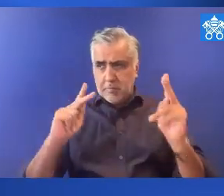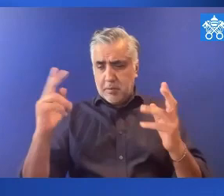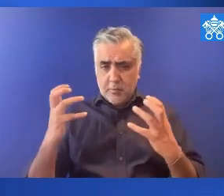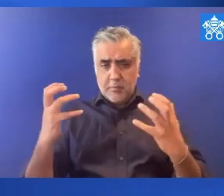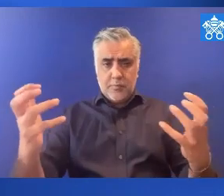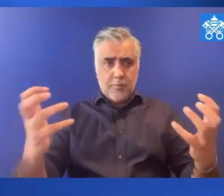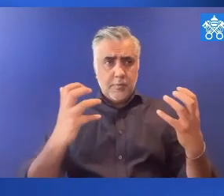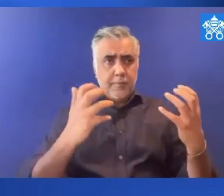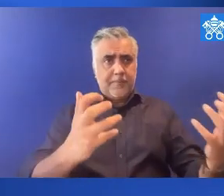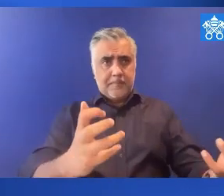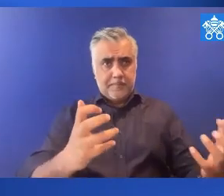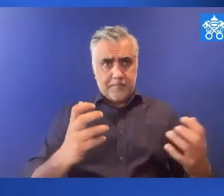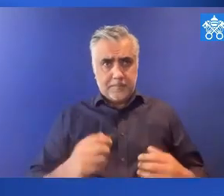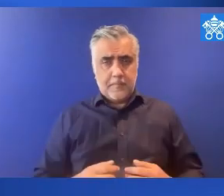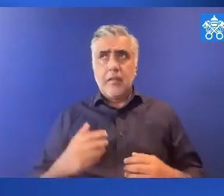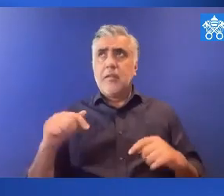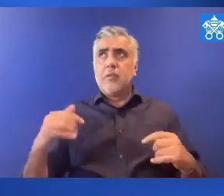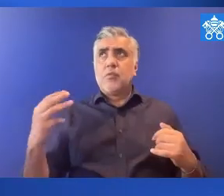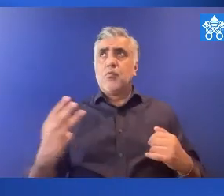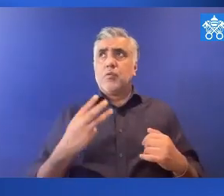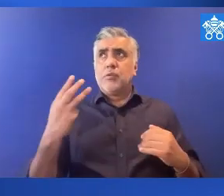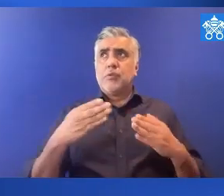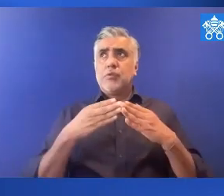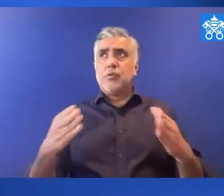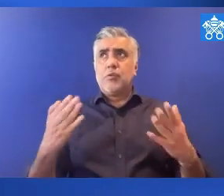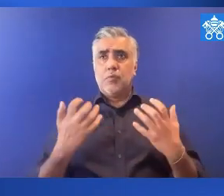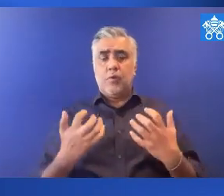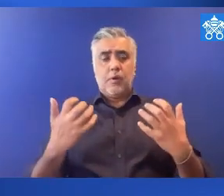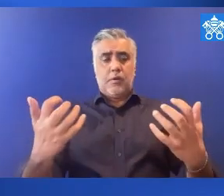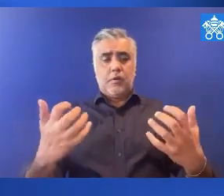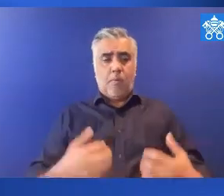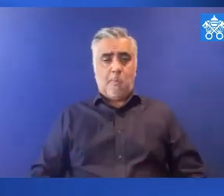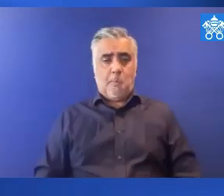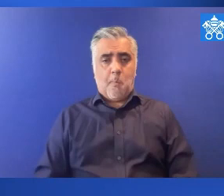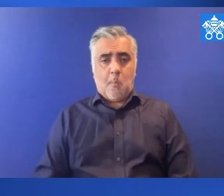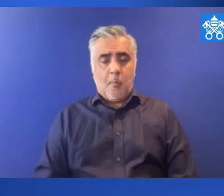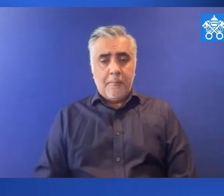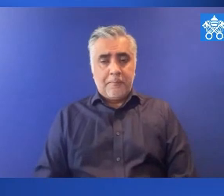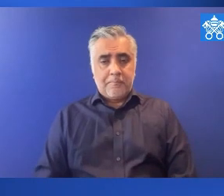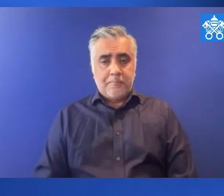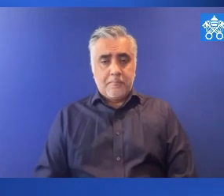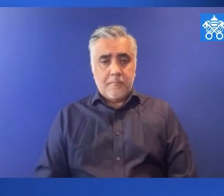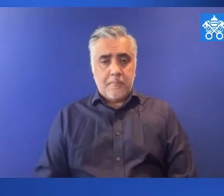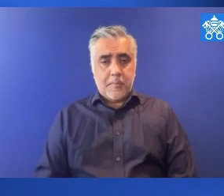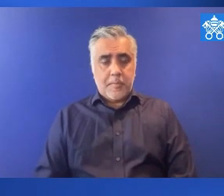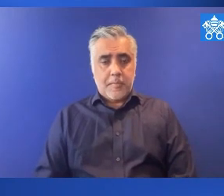goes around greeting the crowds in the square who have come to this Wednesday General